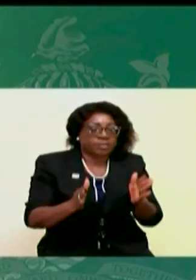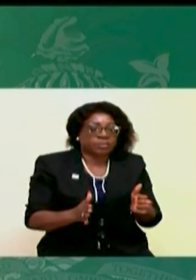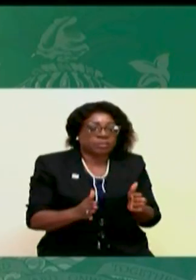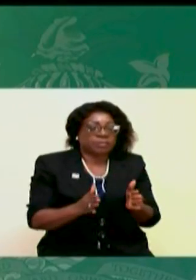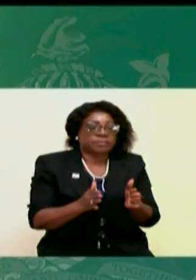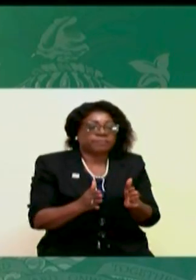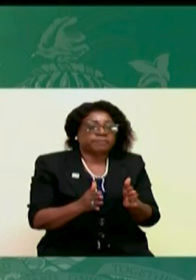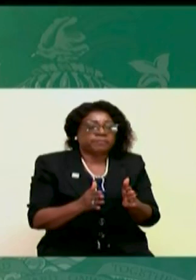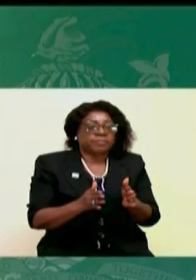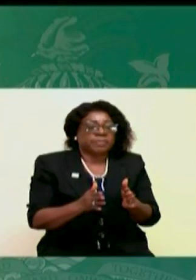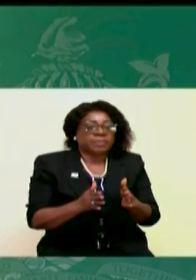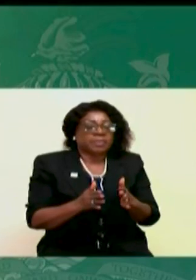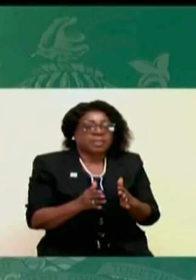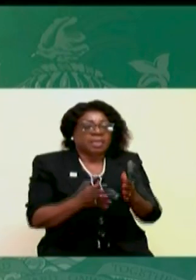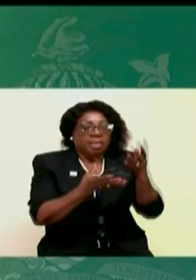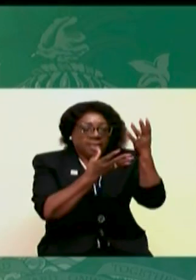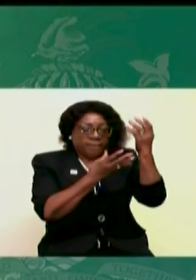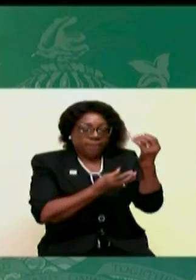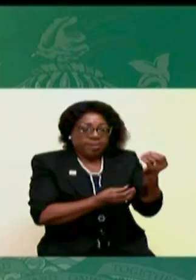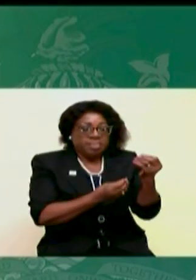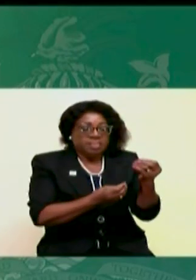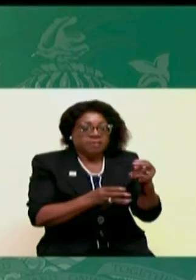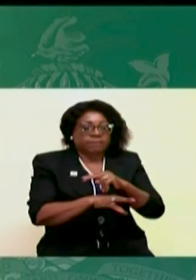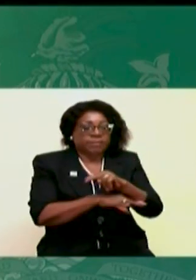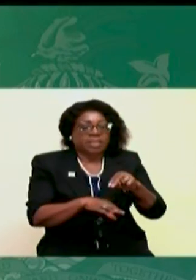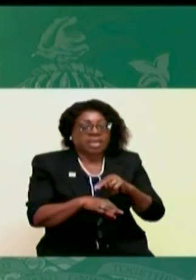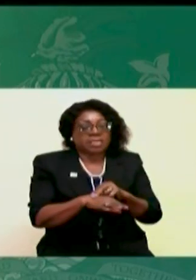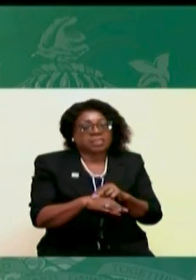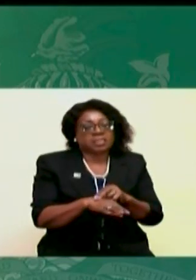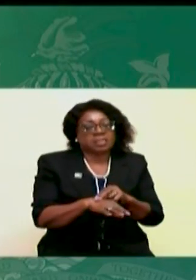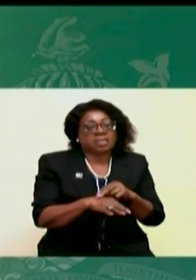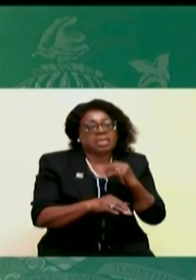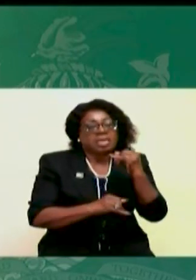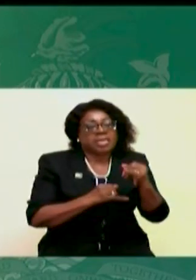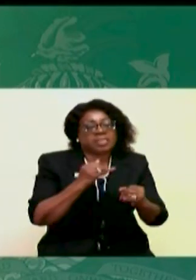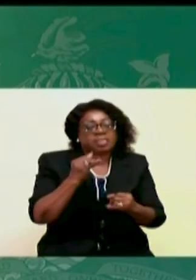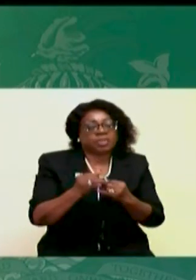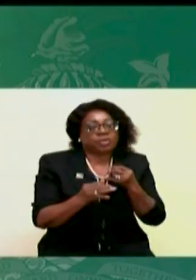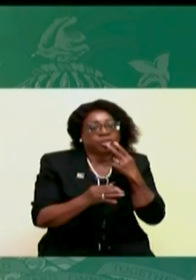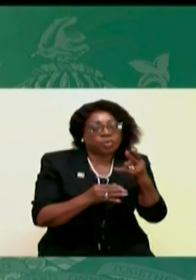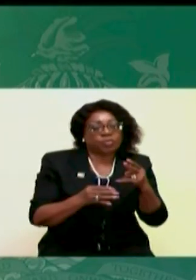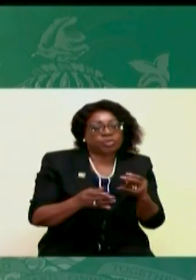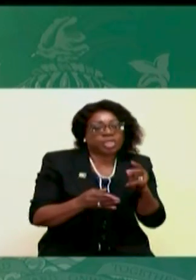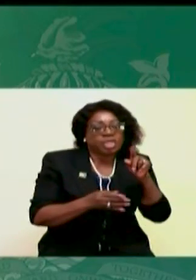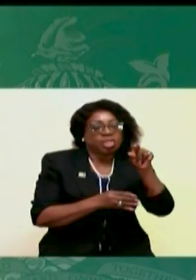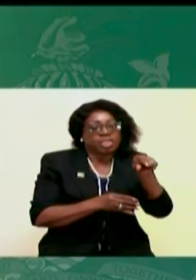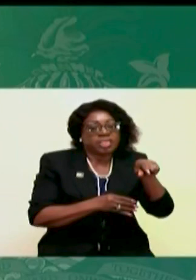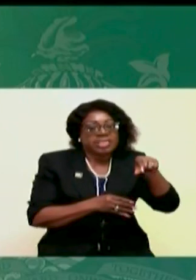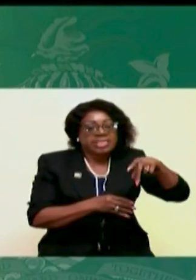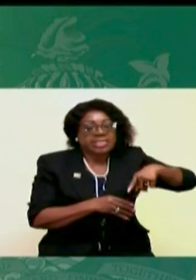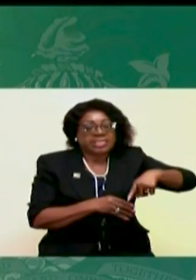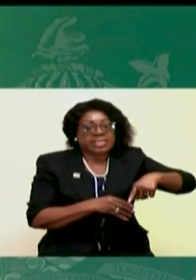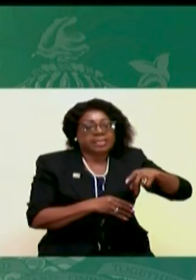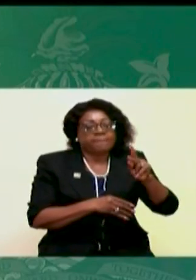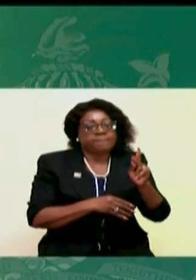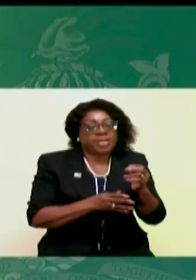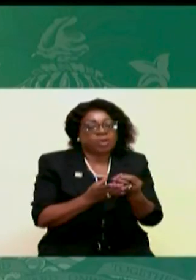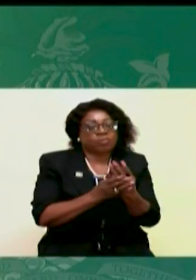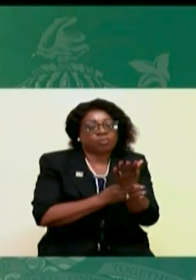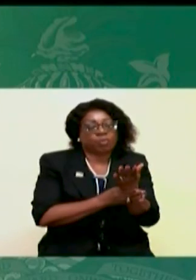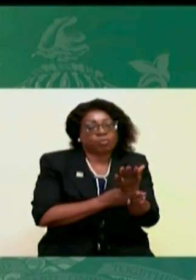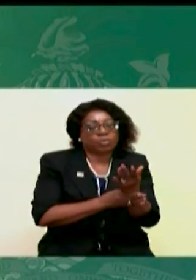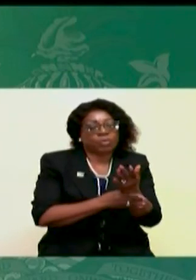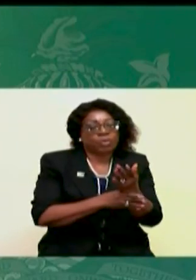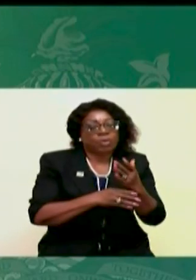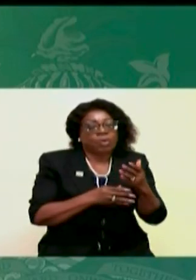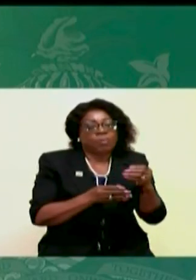Speaker, information from the National Statistical Institute shows GDP growth in 2022 over the